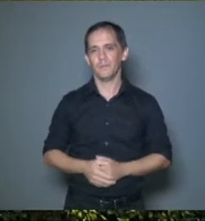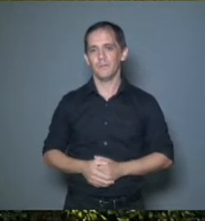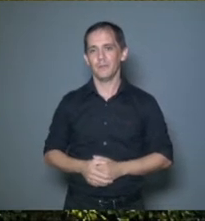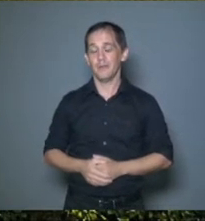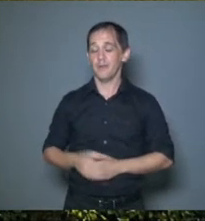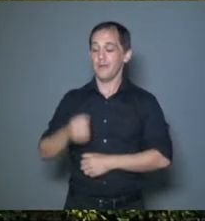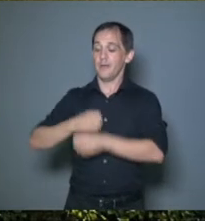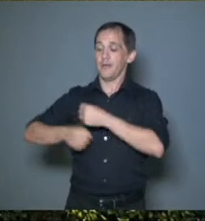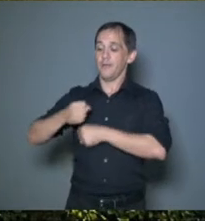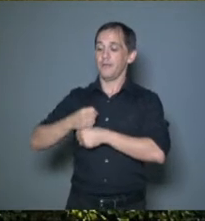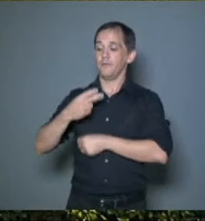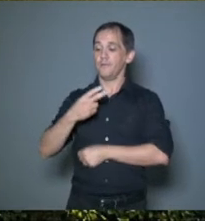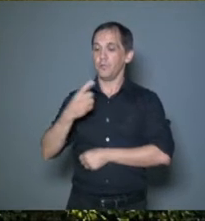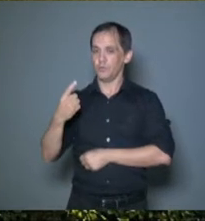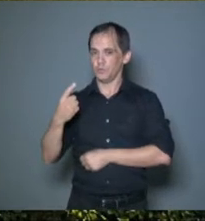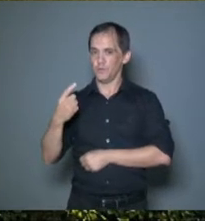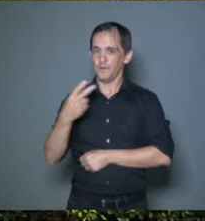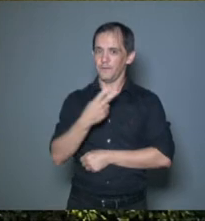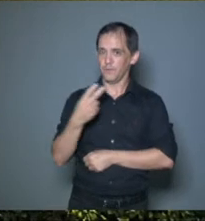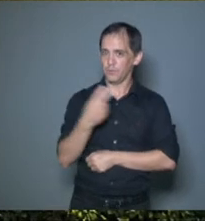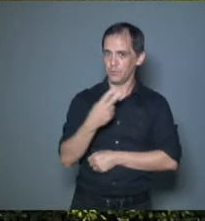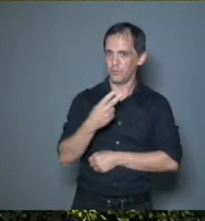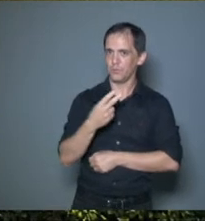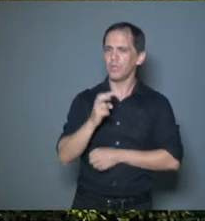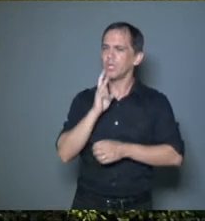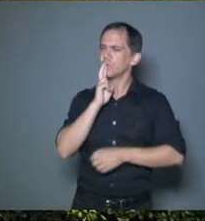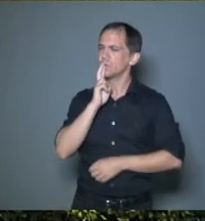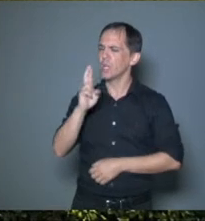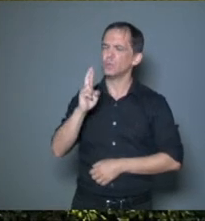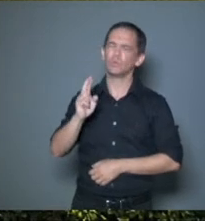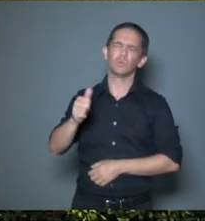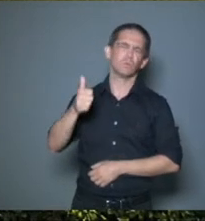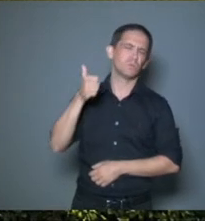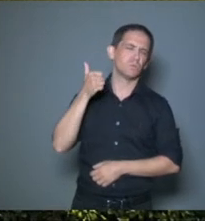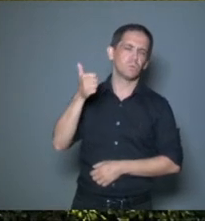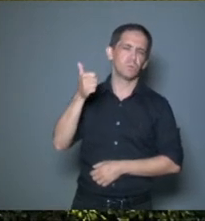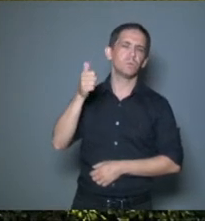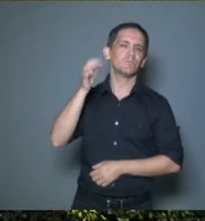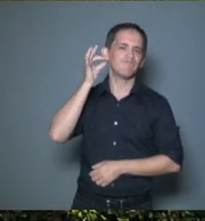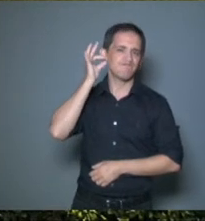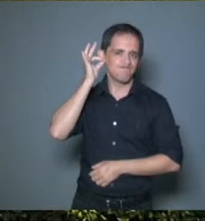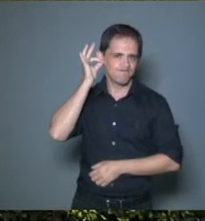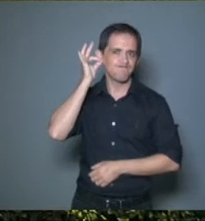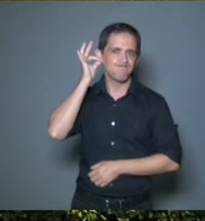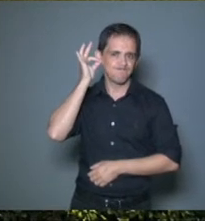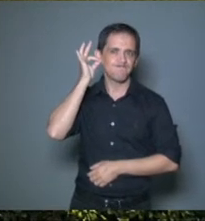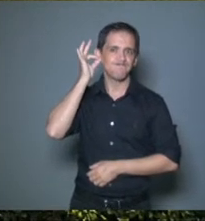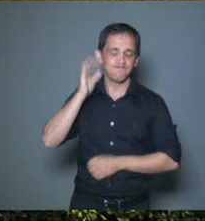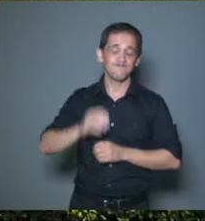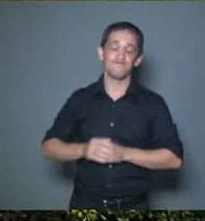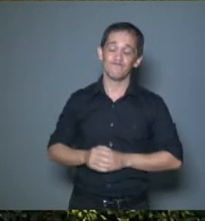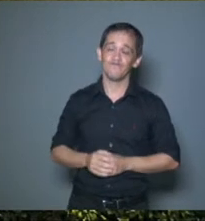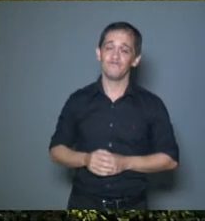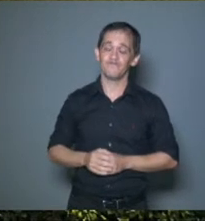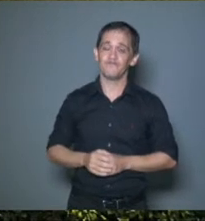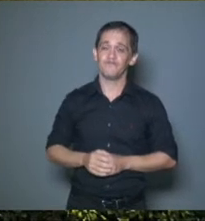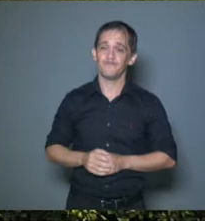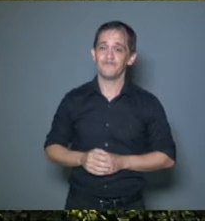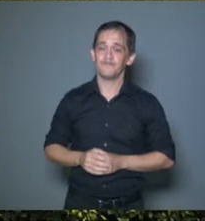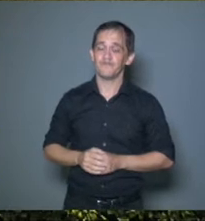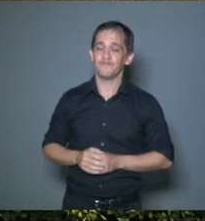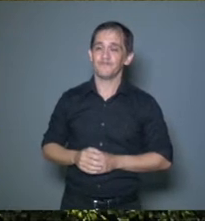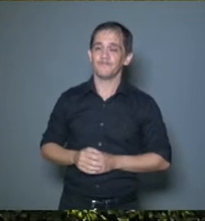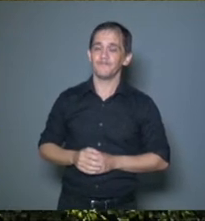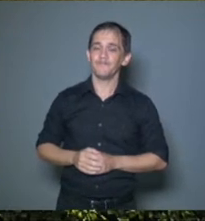in 21-22 season, we are delivering as good results